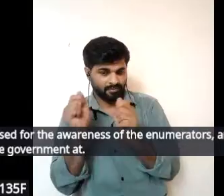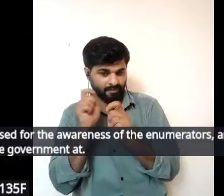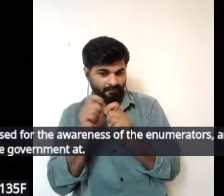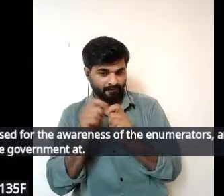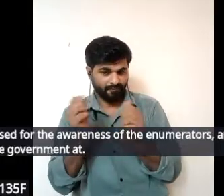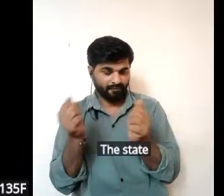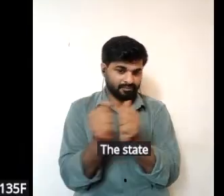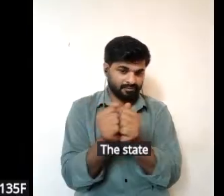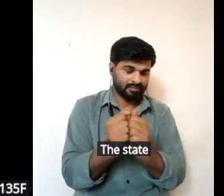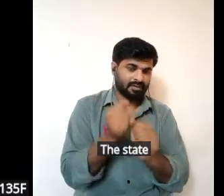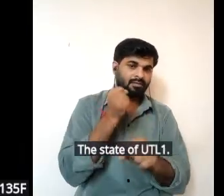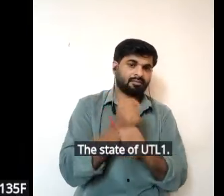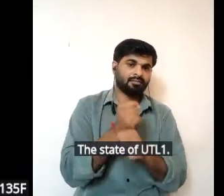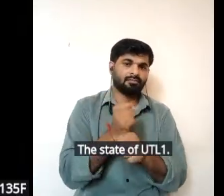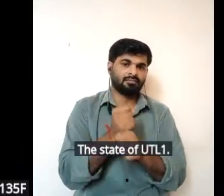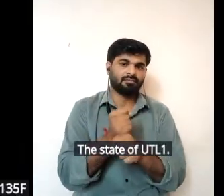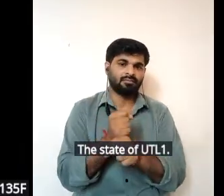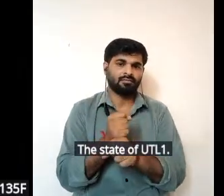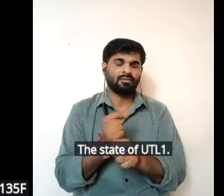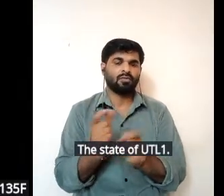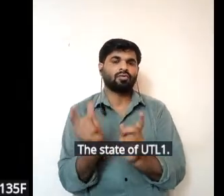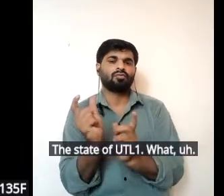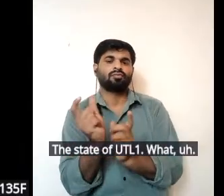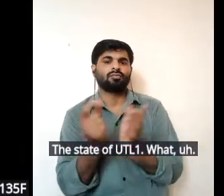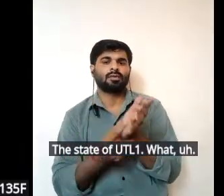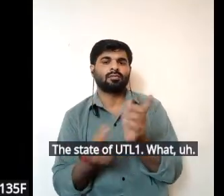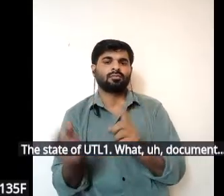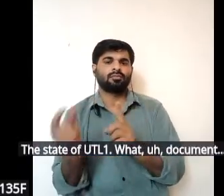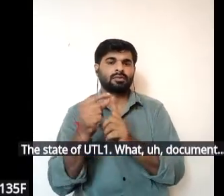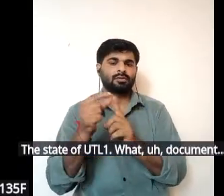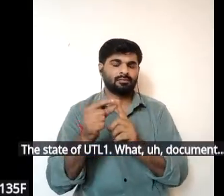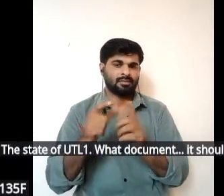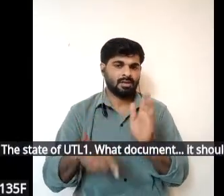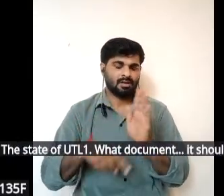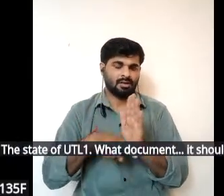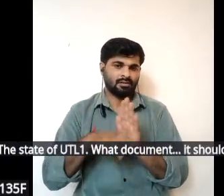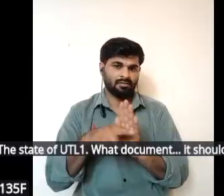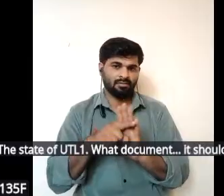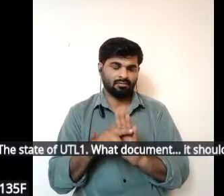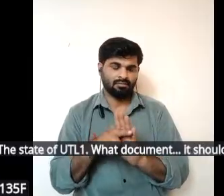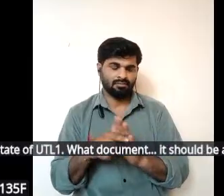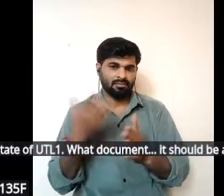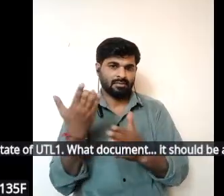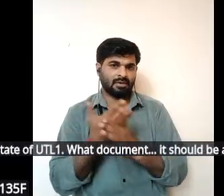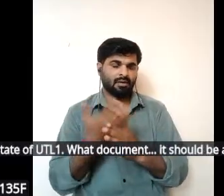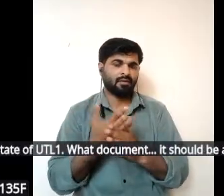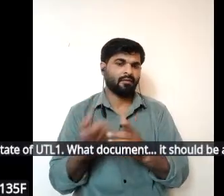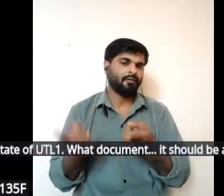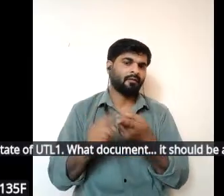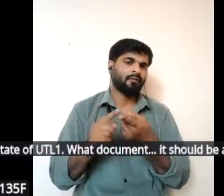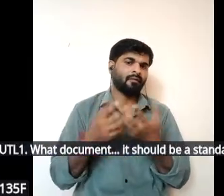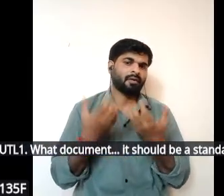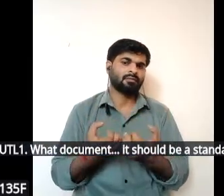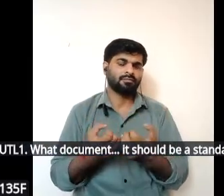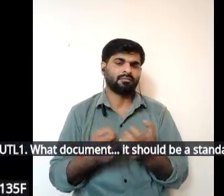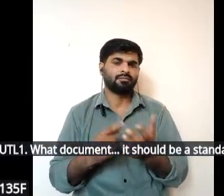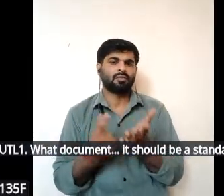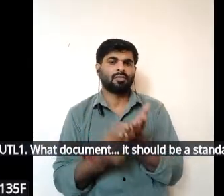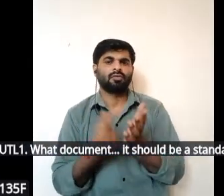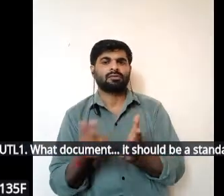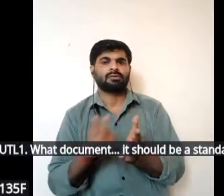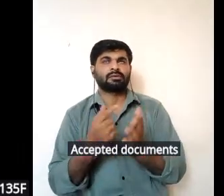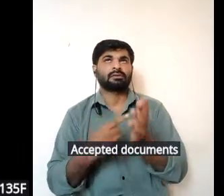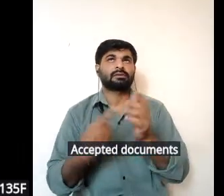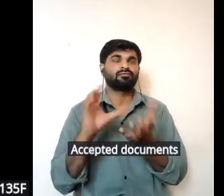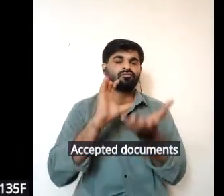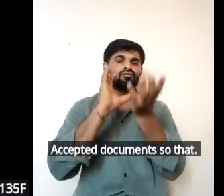or UT level, what document? It should be a standard, universally accepted document so